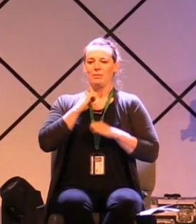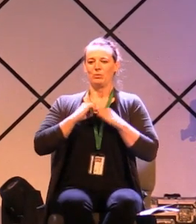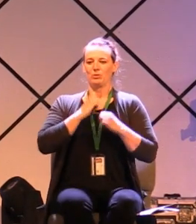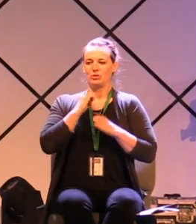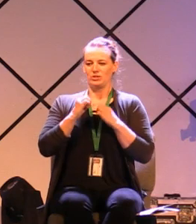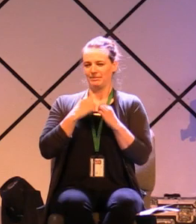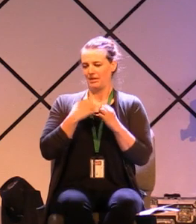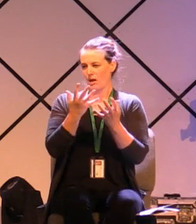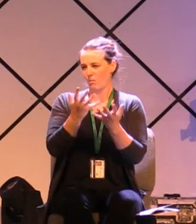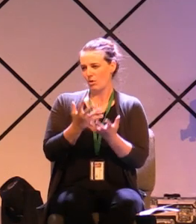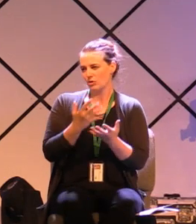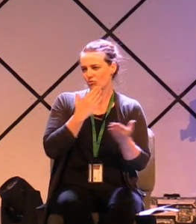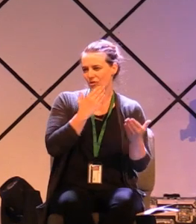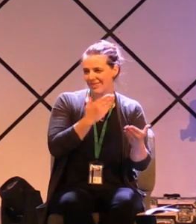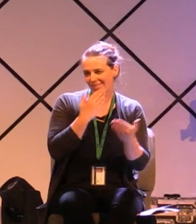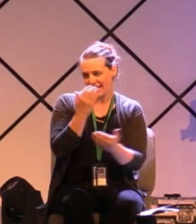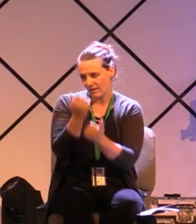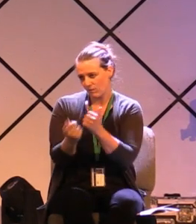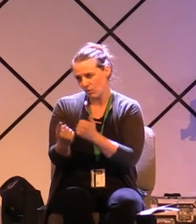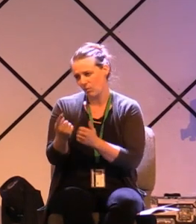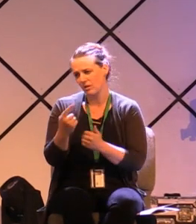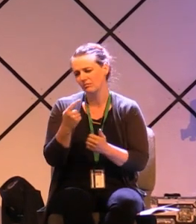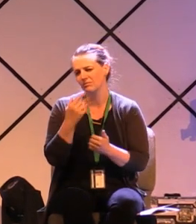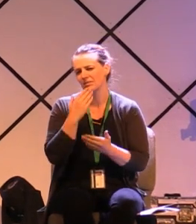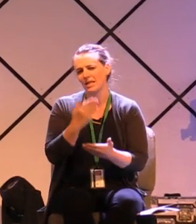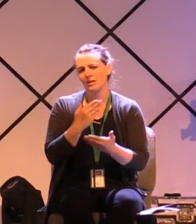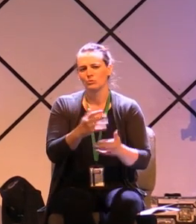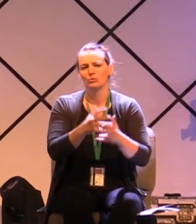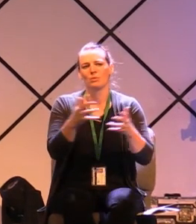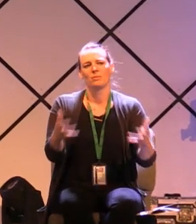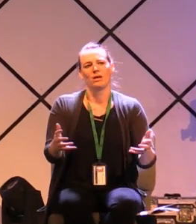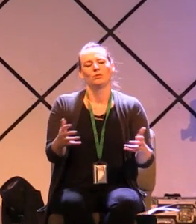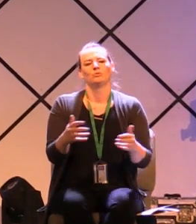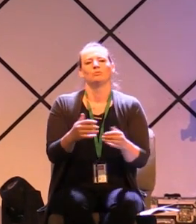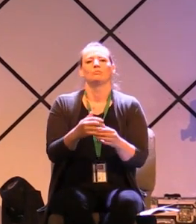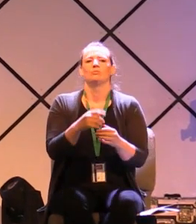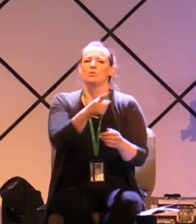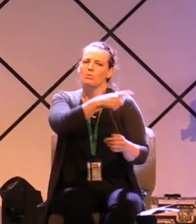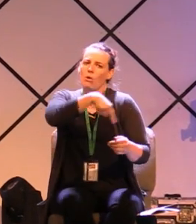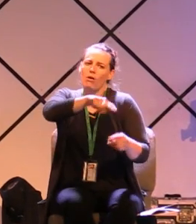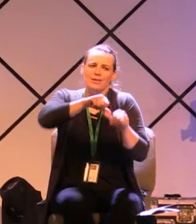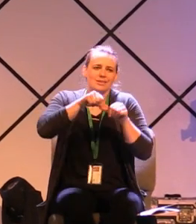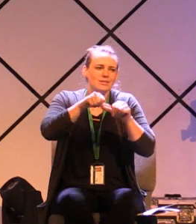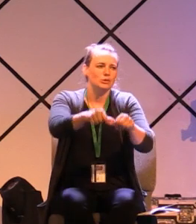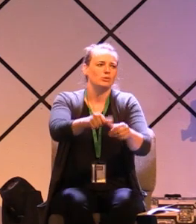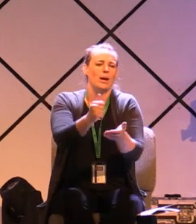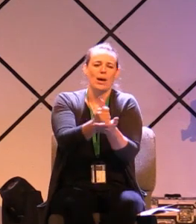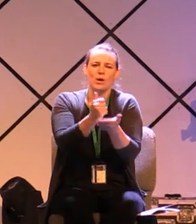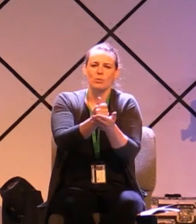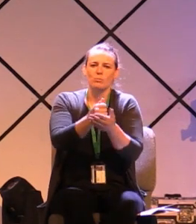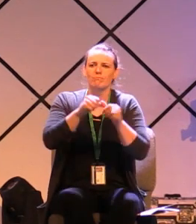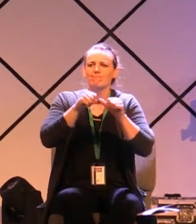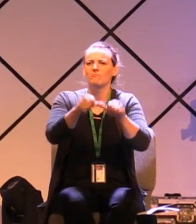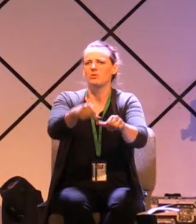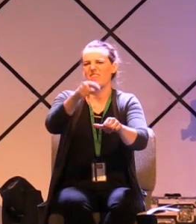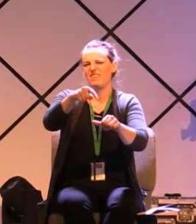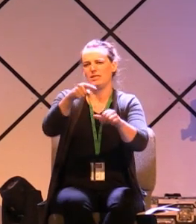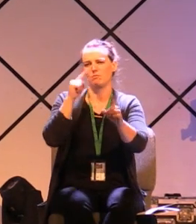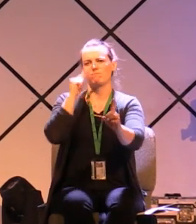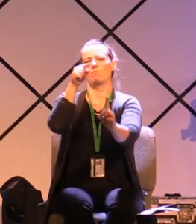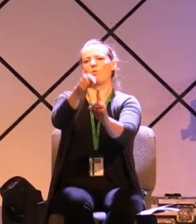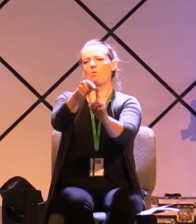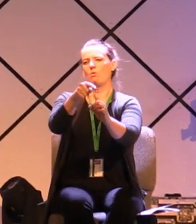sure that we thank everyone so much who continue to make our mission possible. Our breeder caretakers,